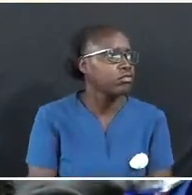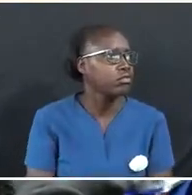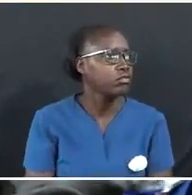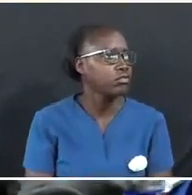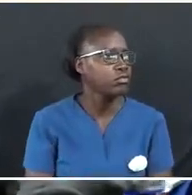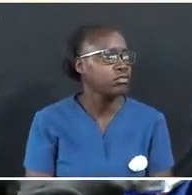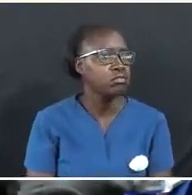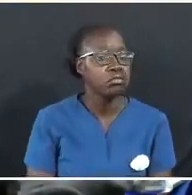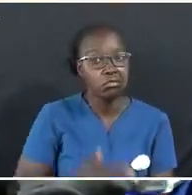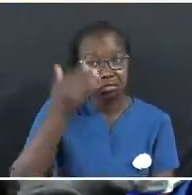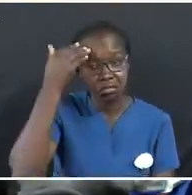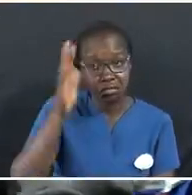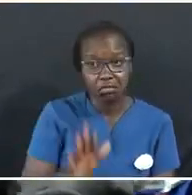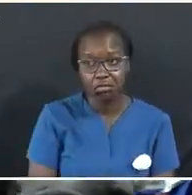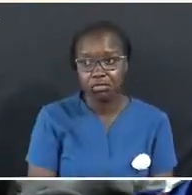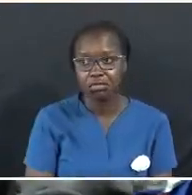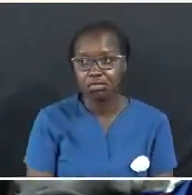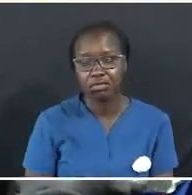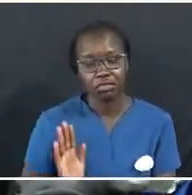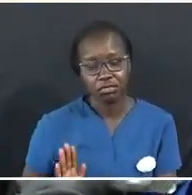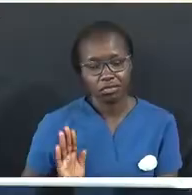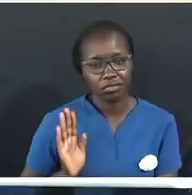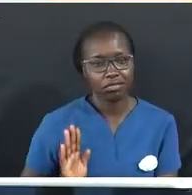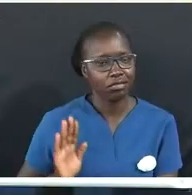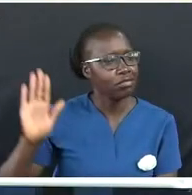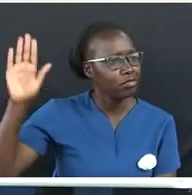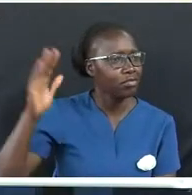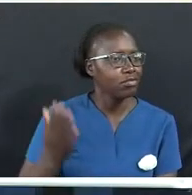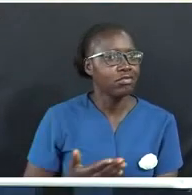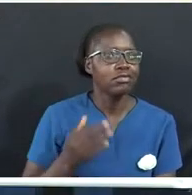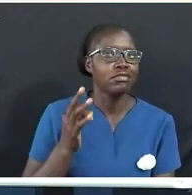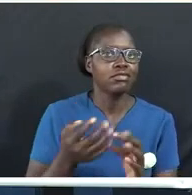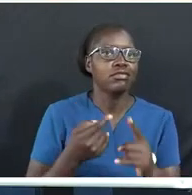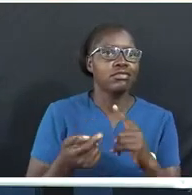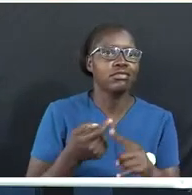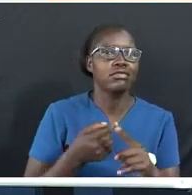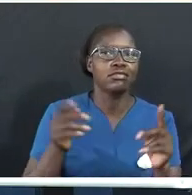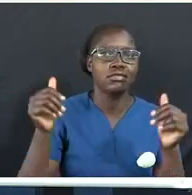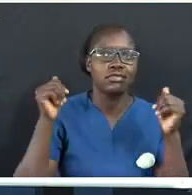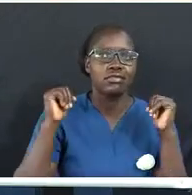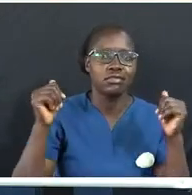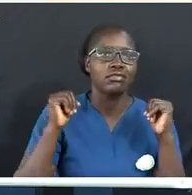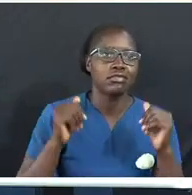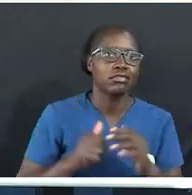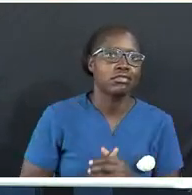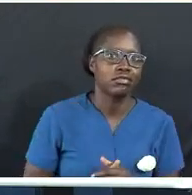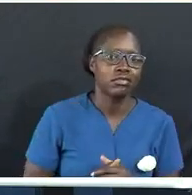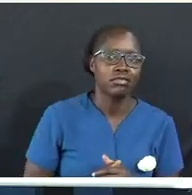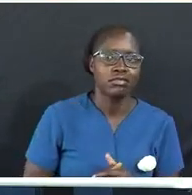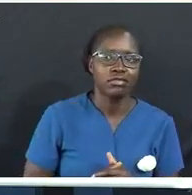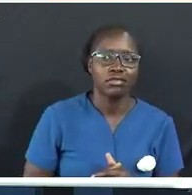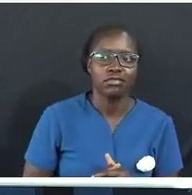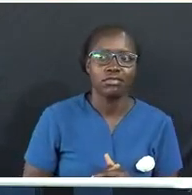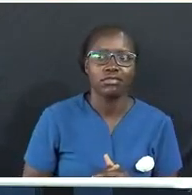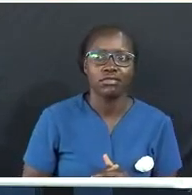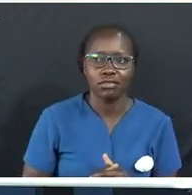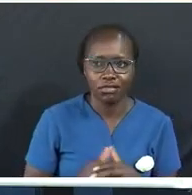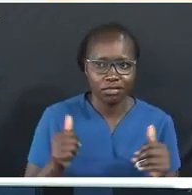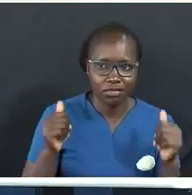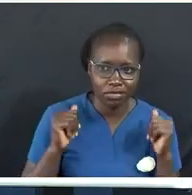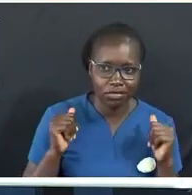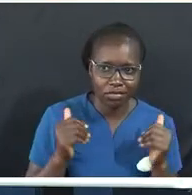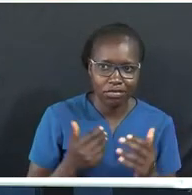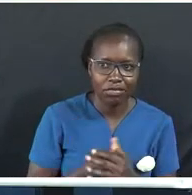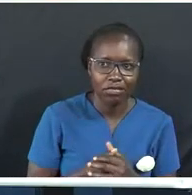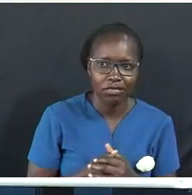Some of you don't know where they come from, don't believe themselves. Just raise your hands. Just raise your hands if you're here. And I don't know whether it